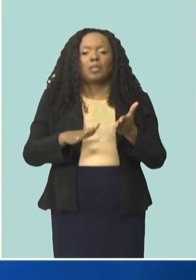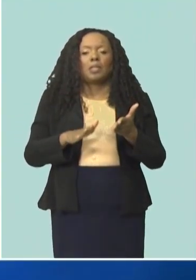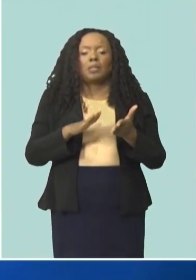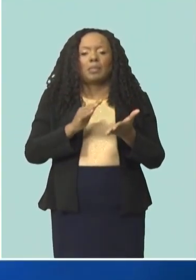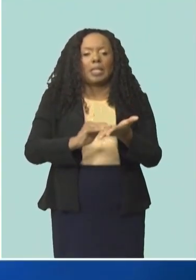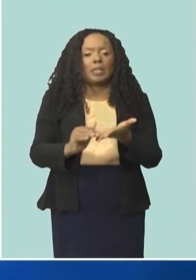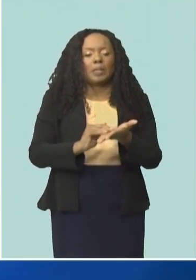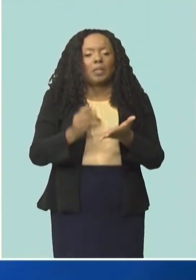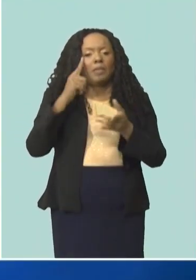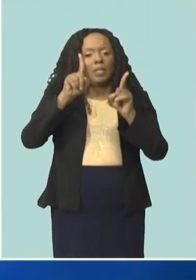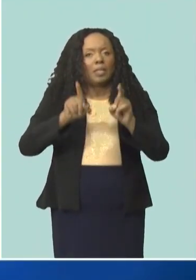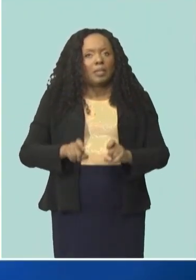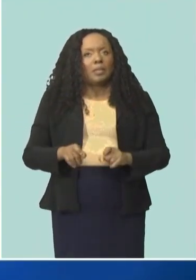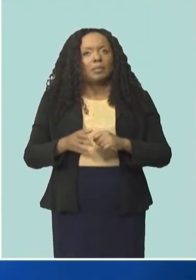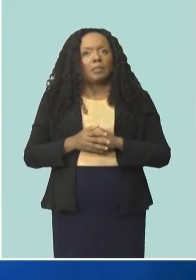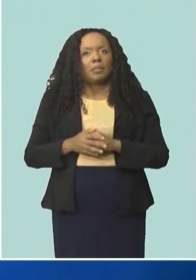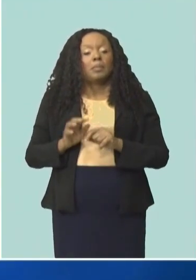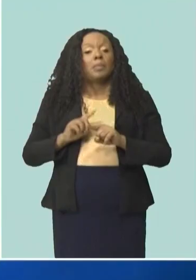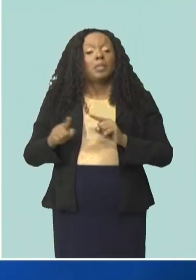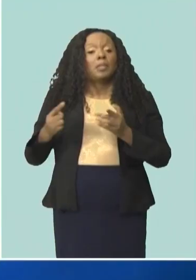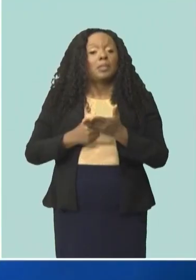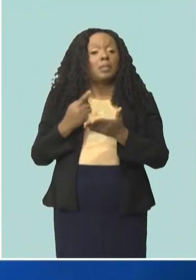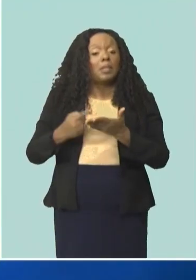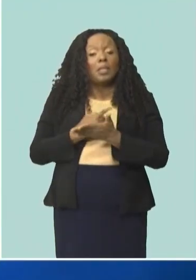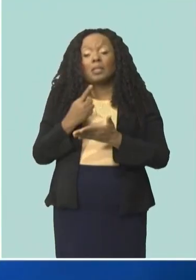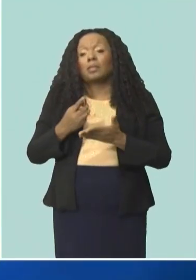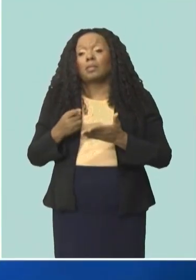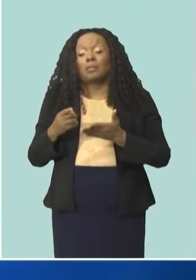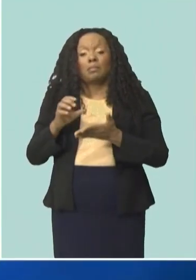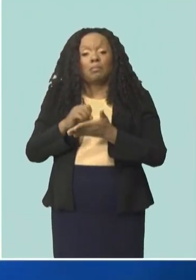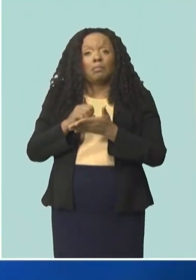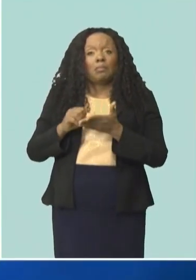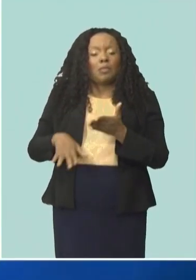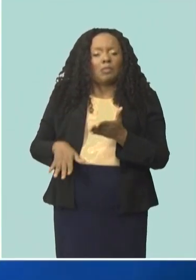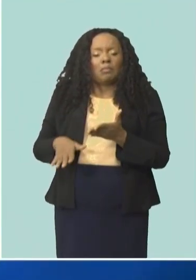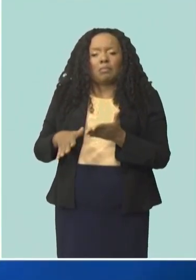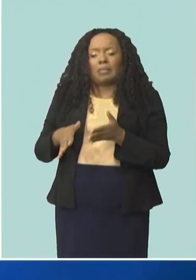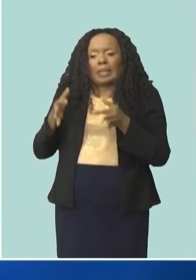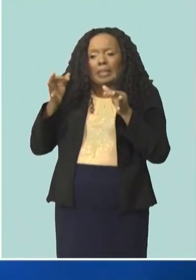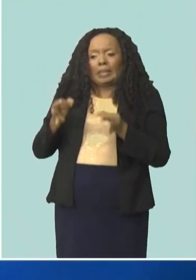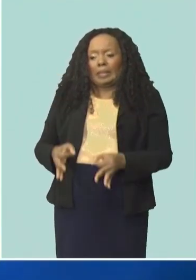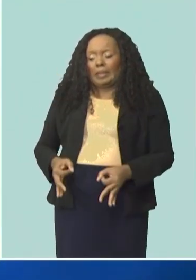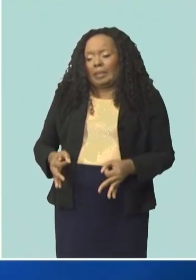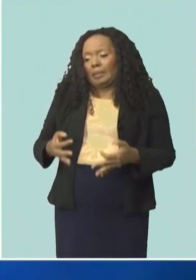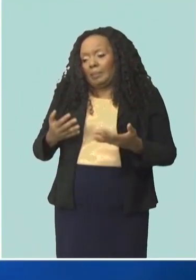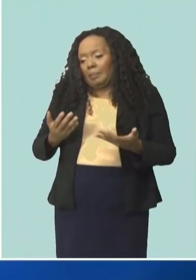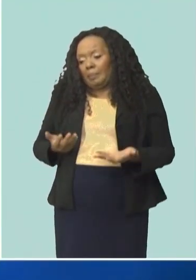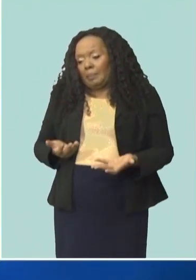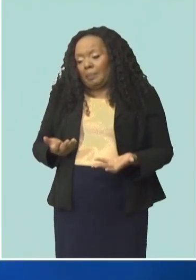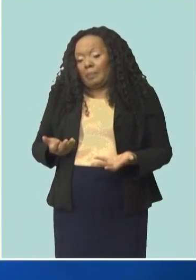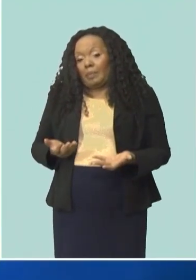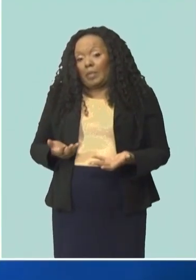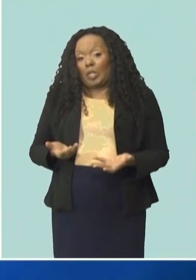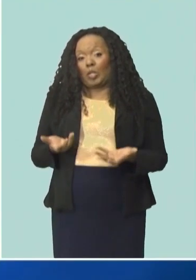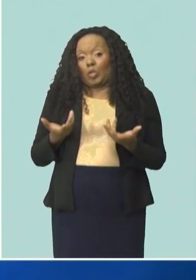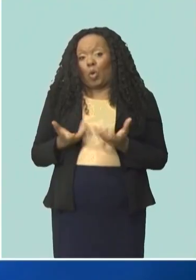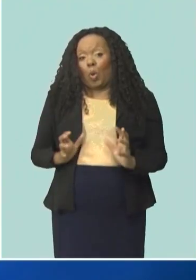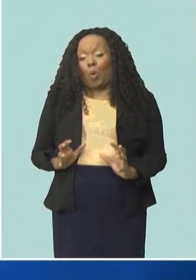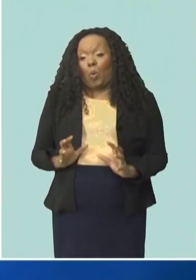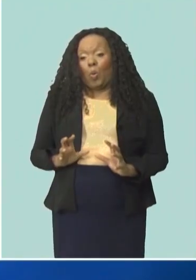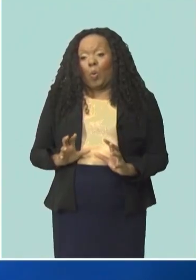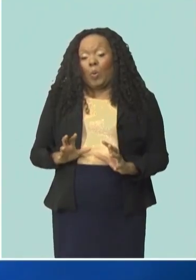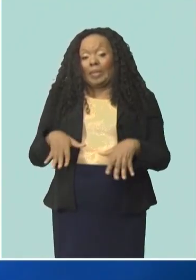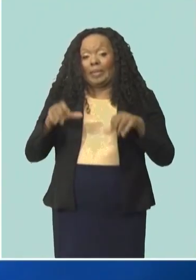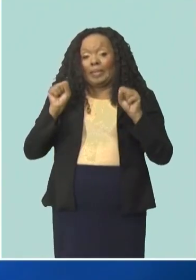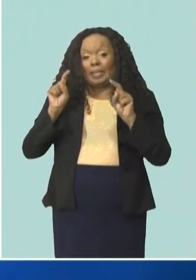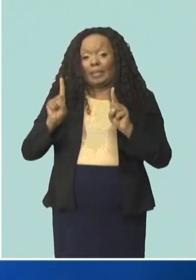it happens where students take it upon themselves, in many cases unknown to their parents, and decide not